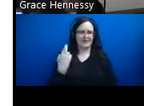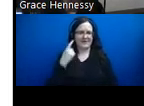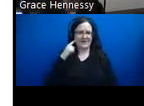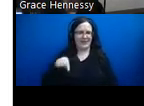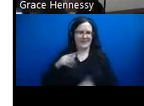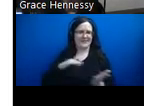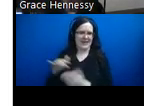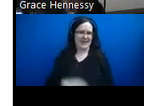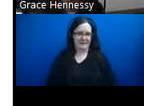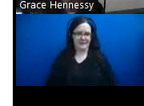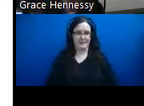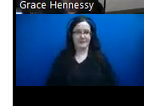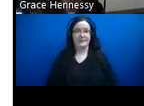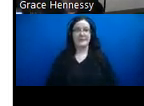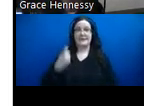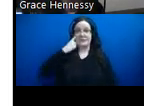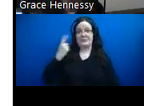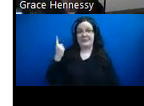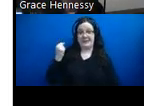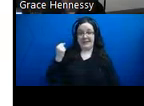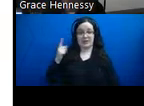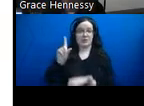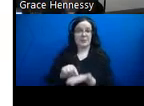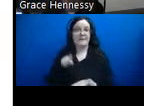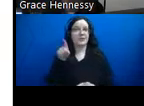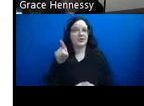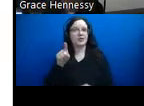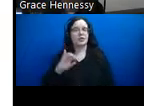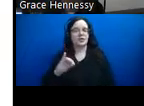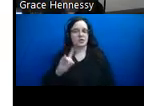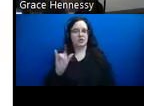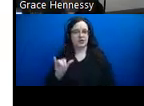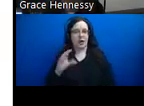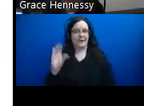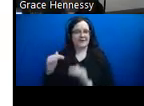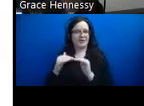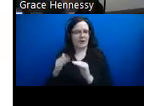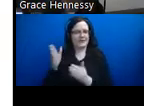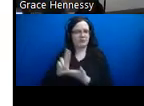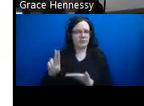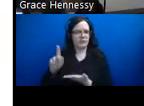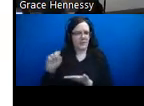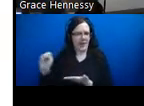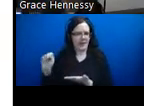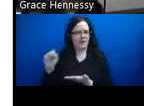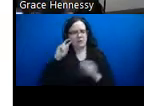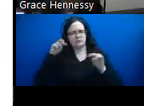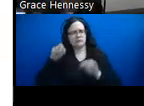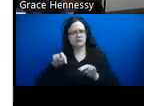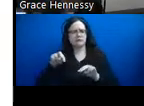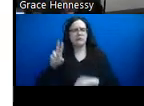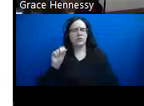And in a study published just last year, Taraji Jolly and his colleagues at UPenn examined the United States